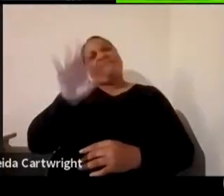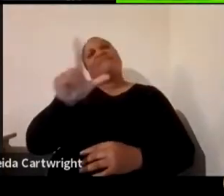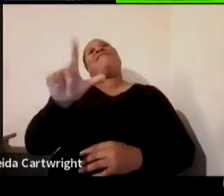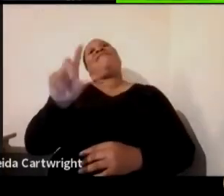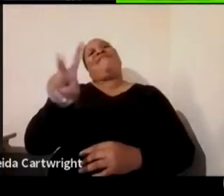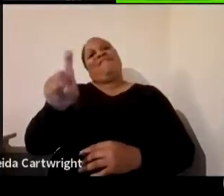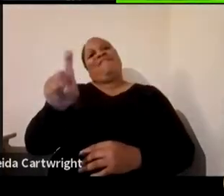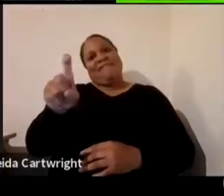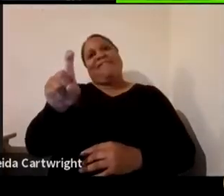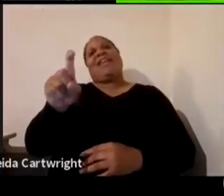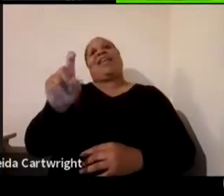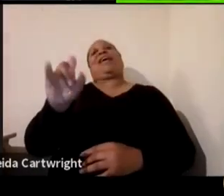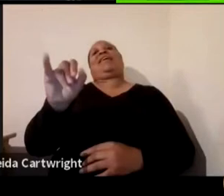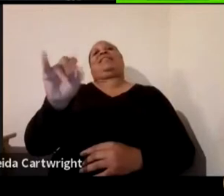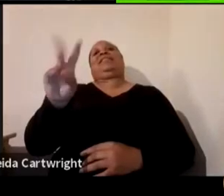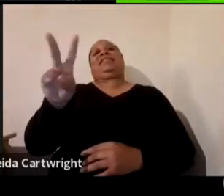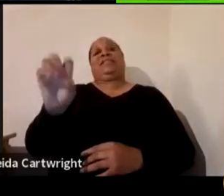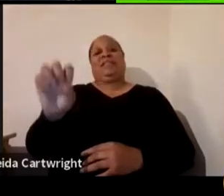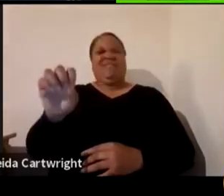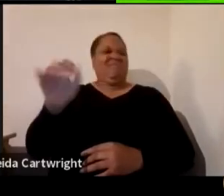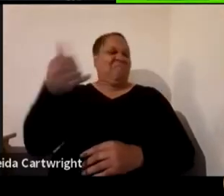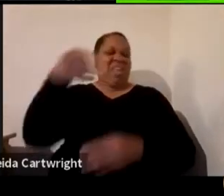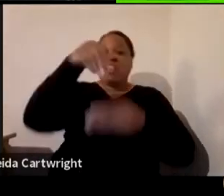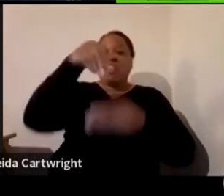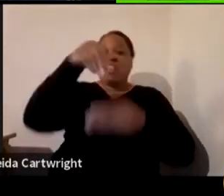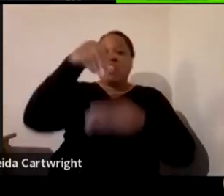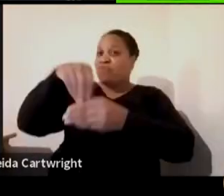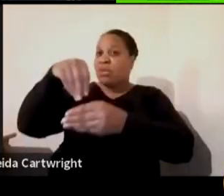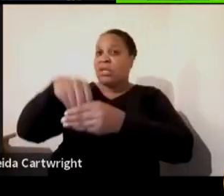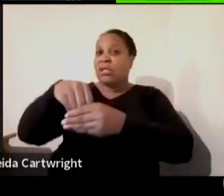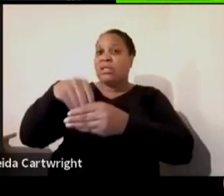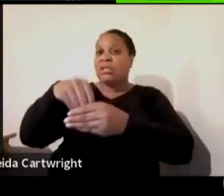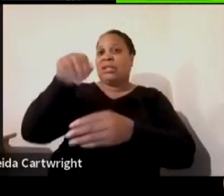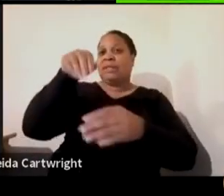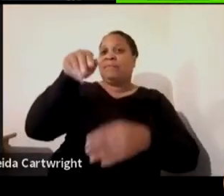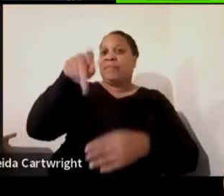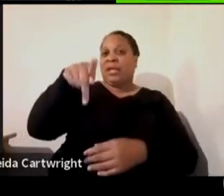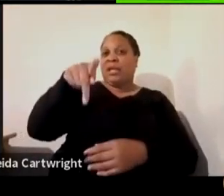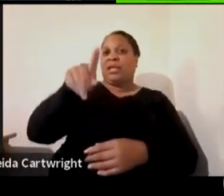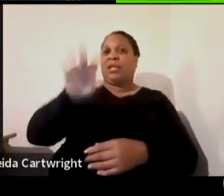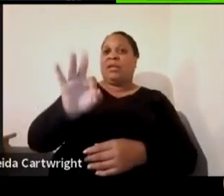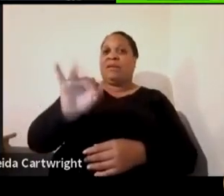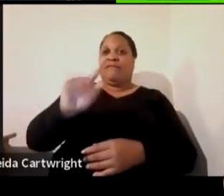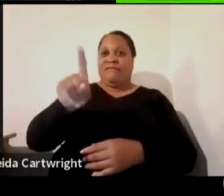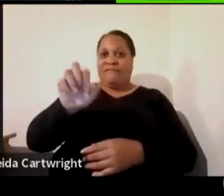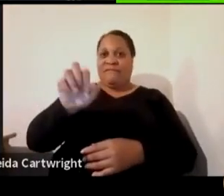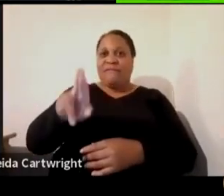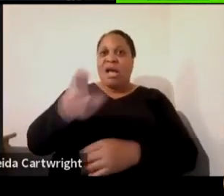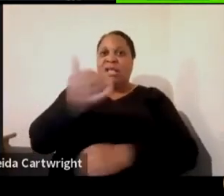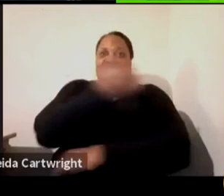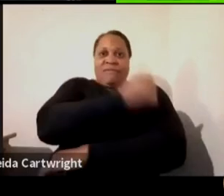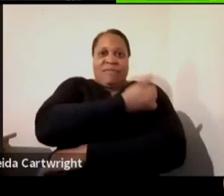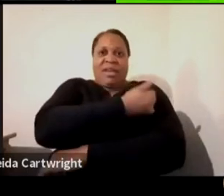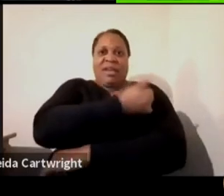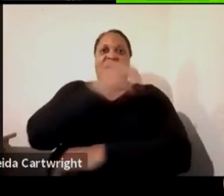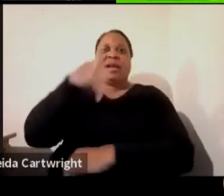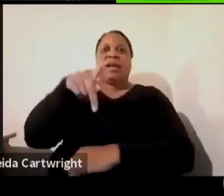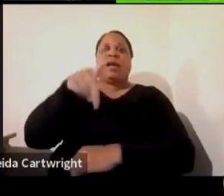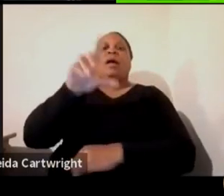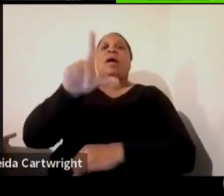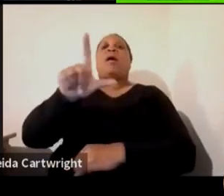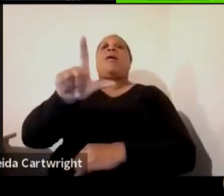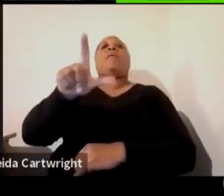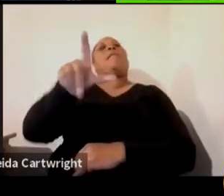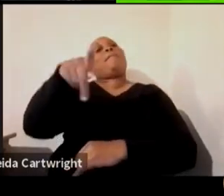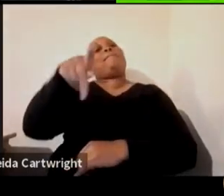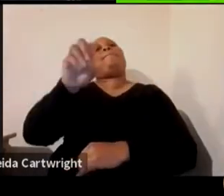the ingredients in the Pfizer vaccine, and that includes polyethylene glycol